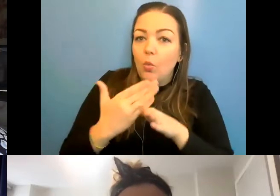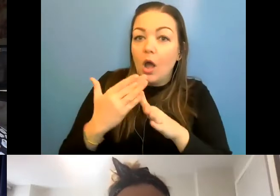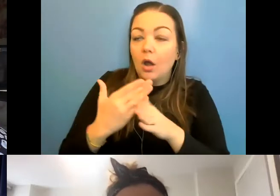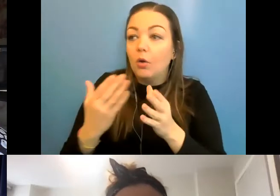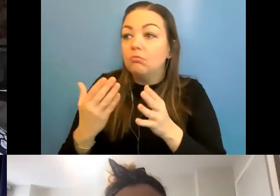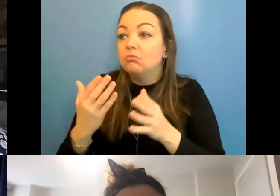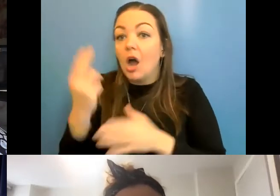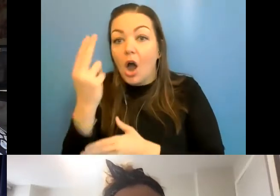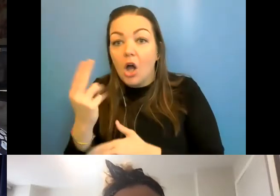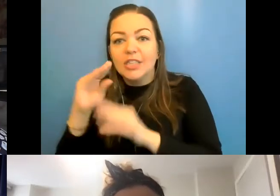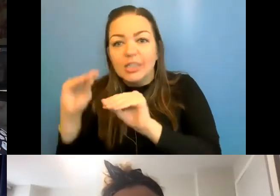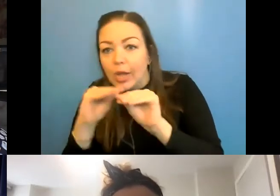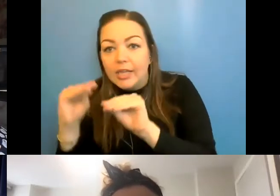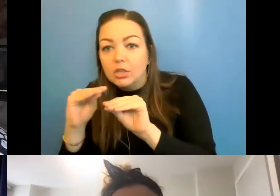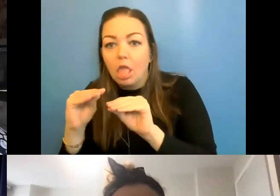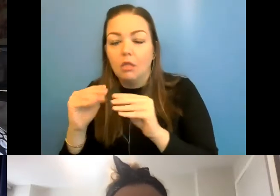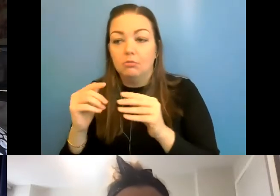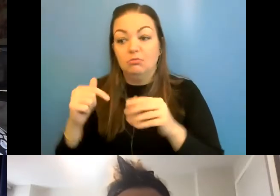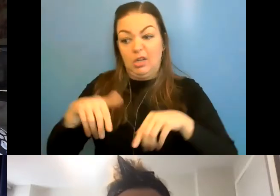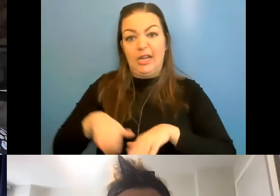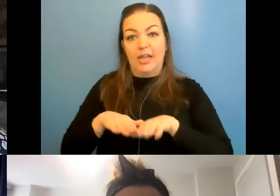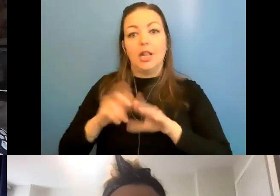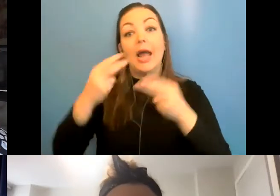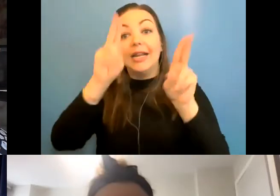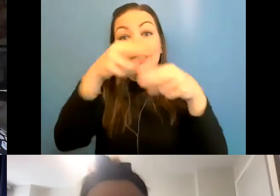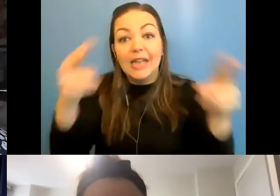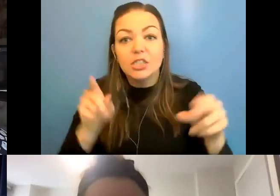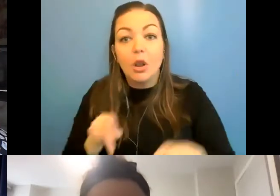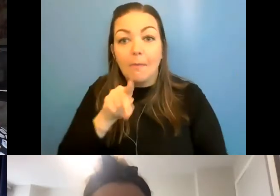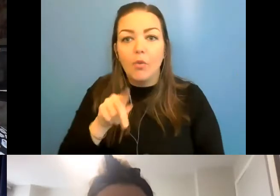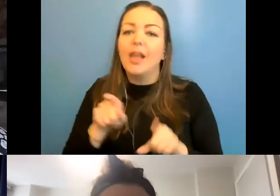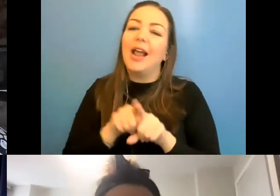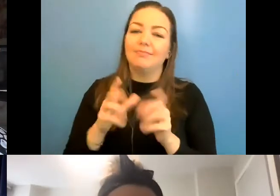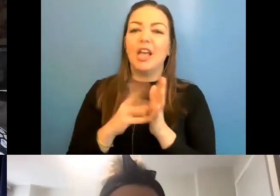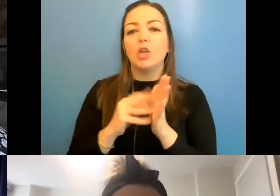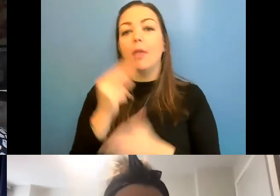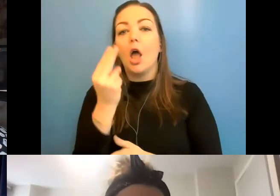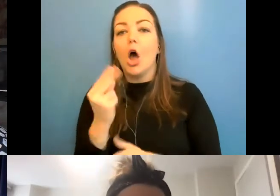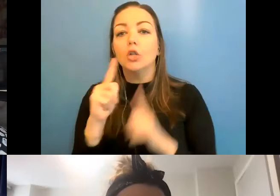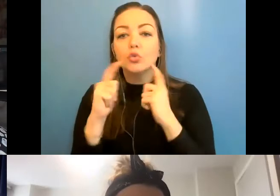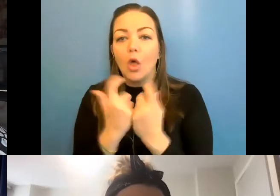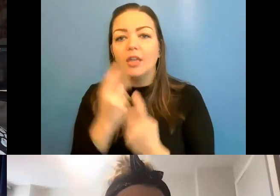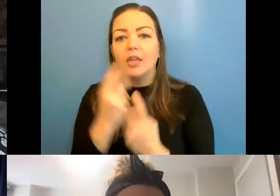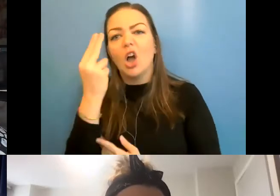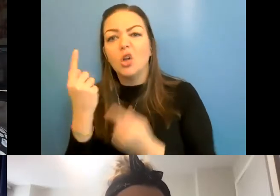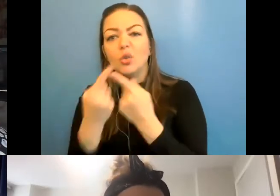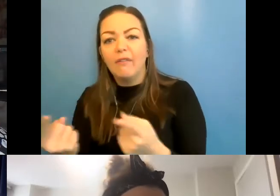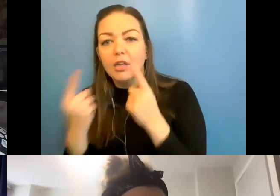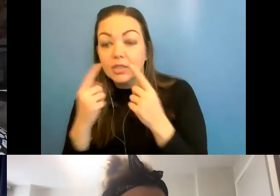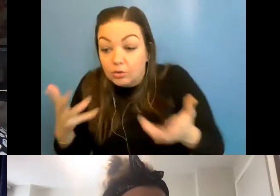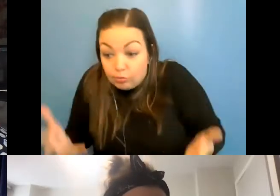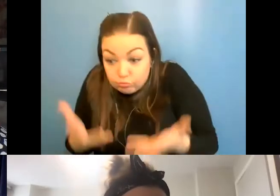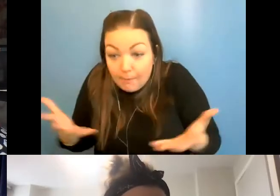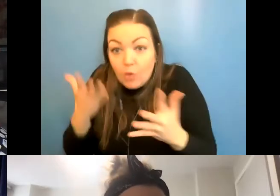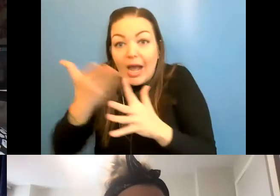sector, both nationally and internationally? For example, arts colleges and universities to promote greater accessibility and